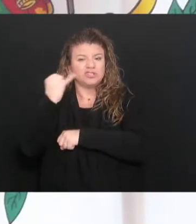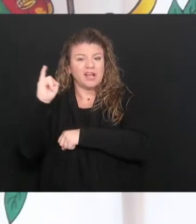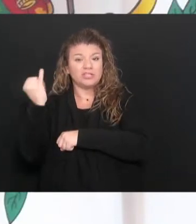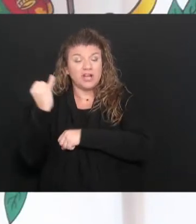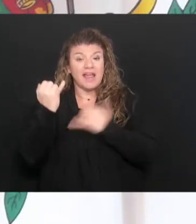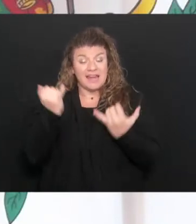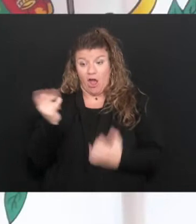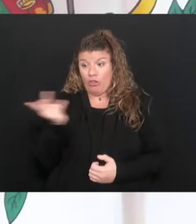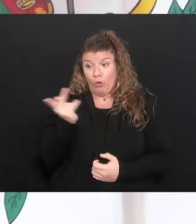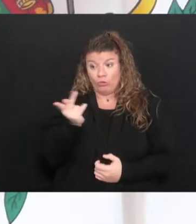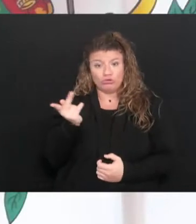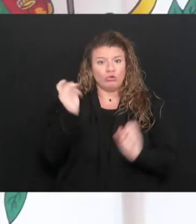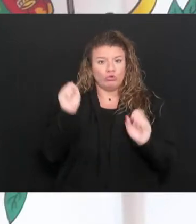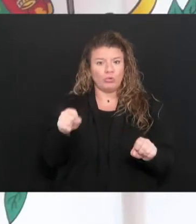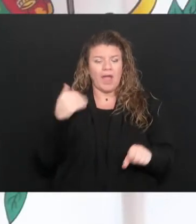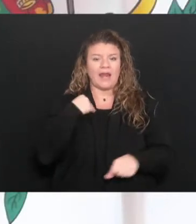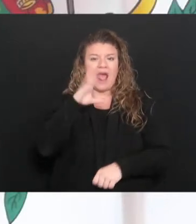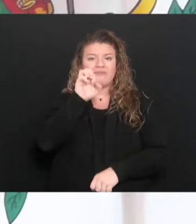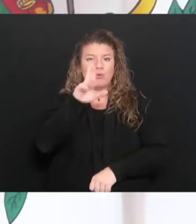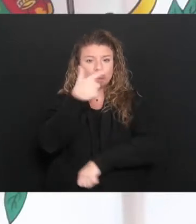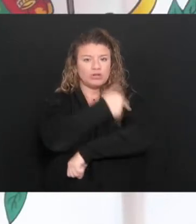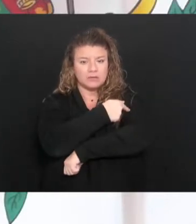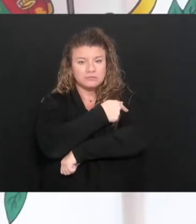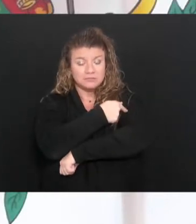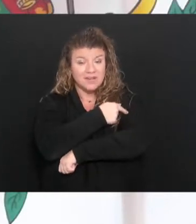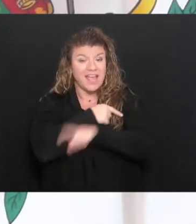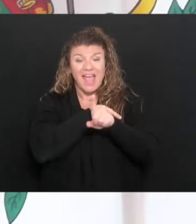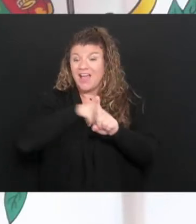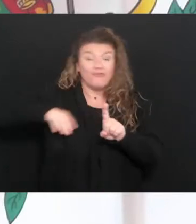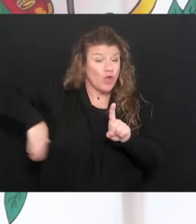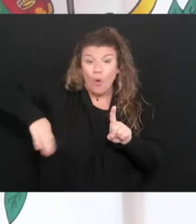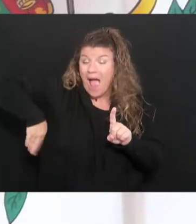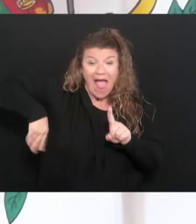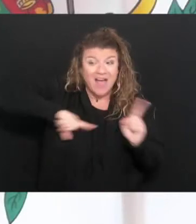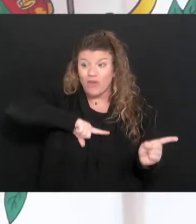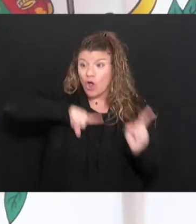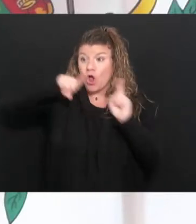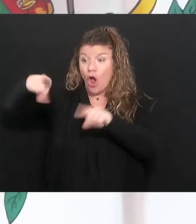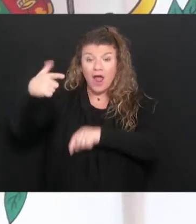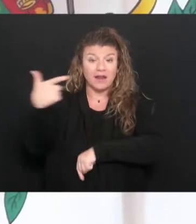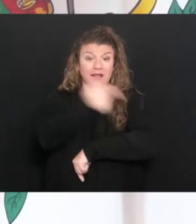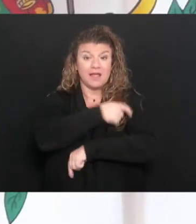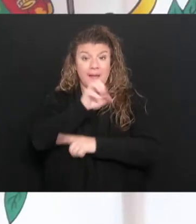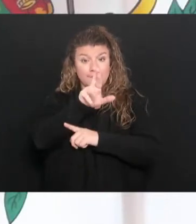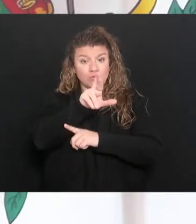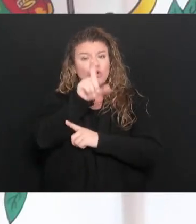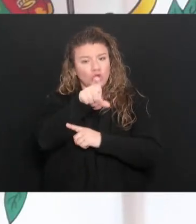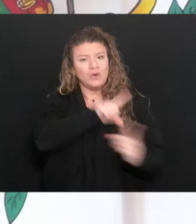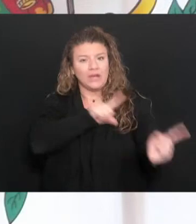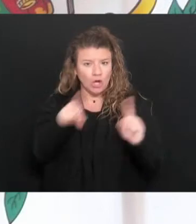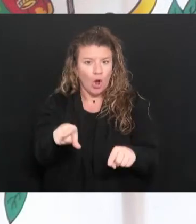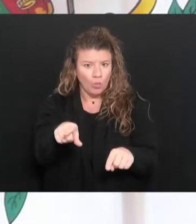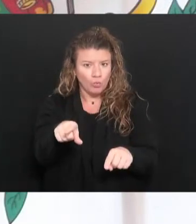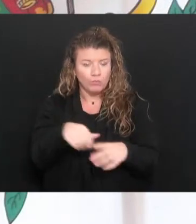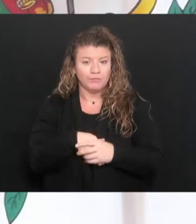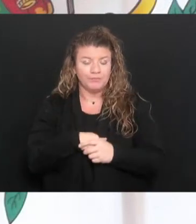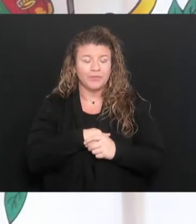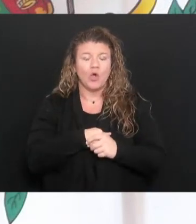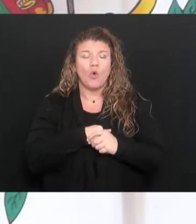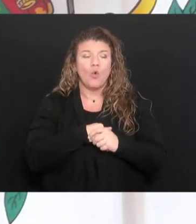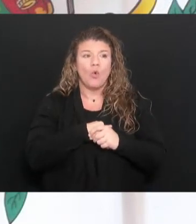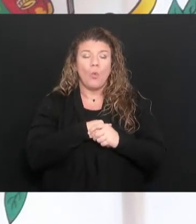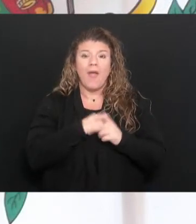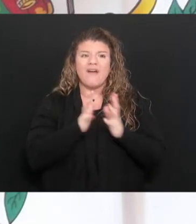booster shots. If you have not had your booster shot, you need to get it. Now, we've got a lot of people